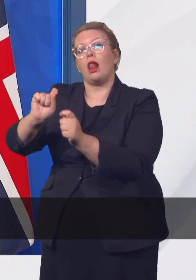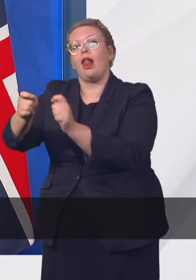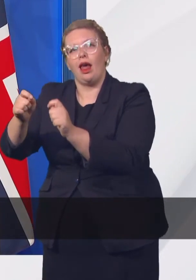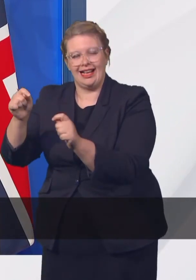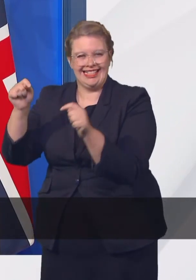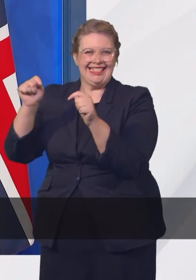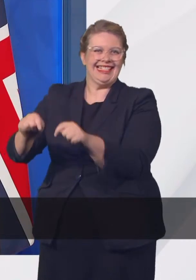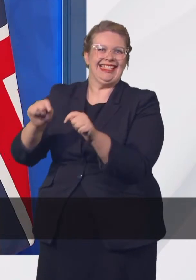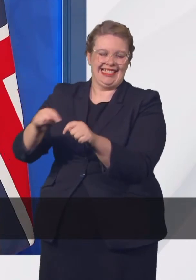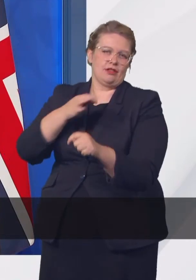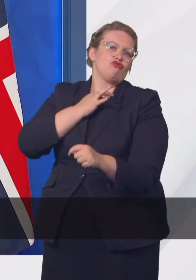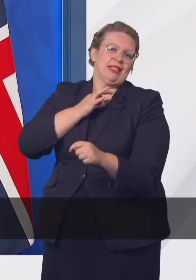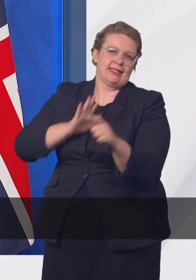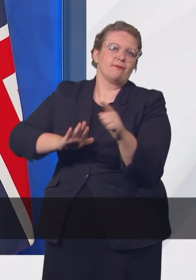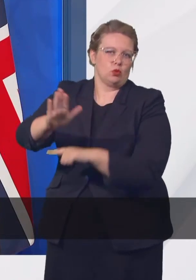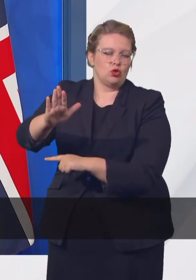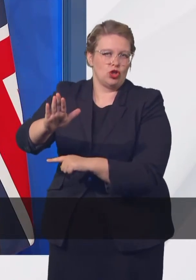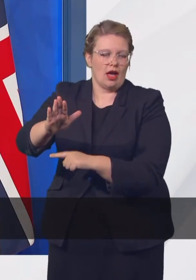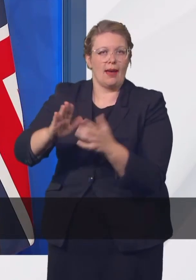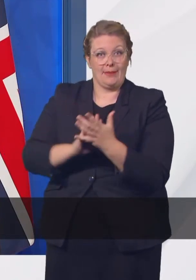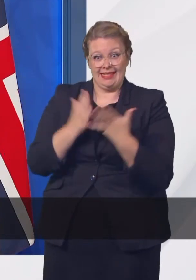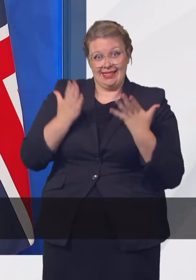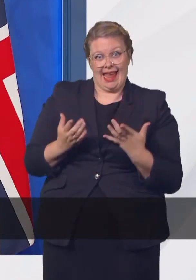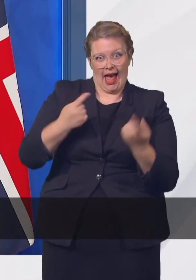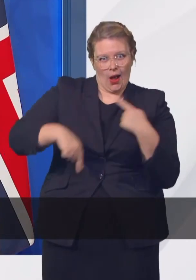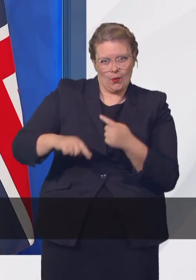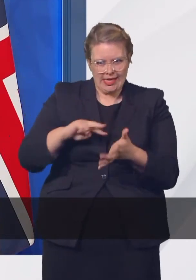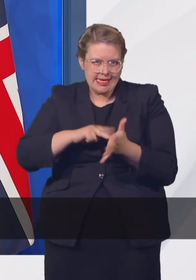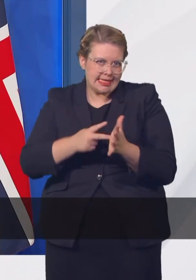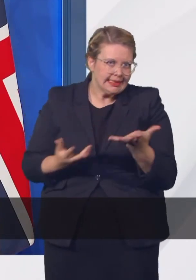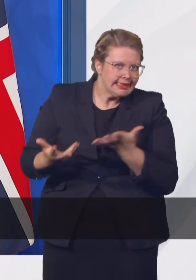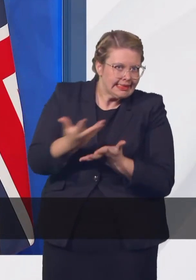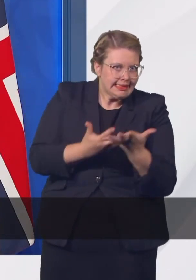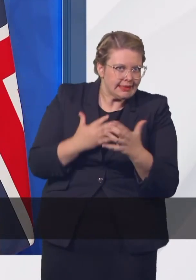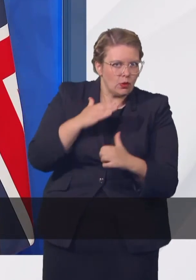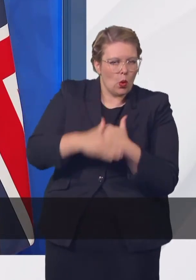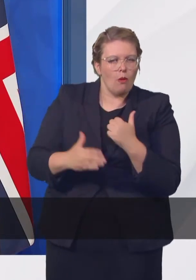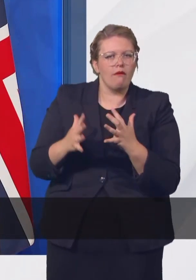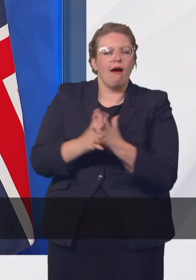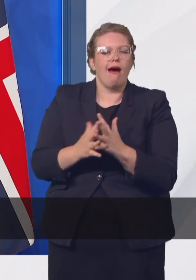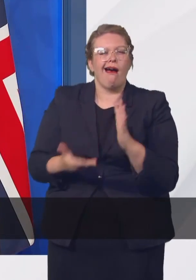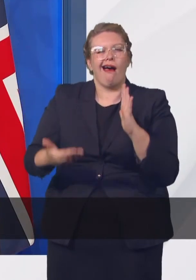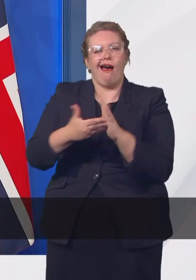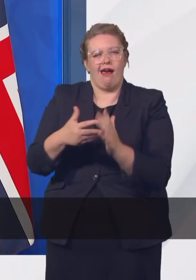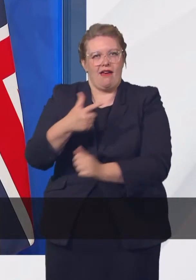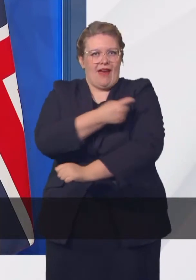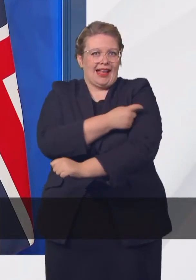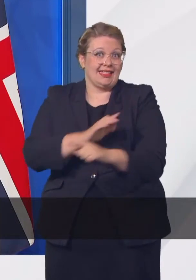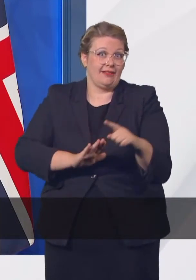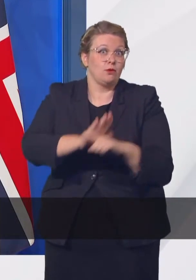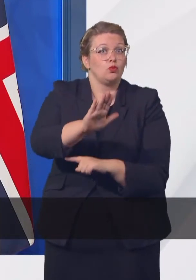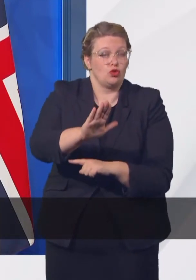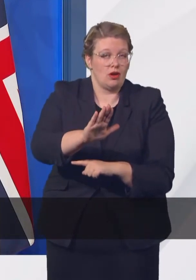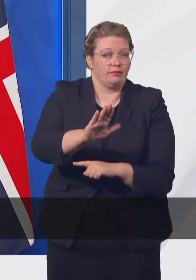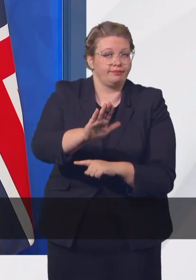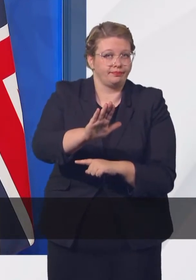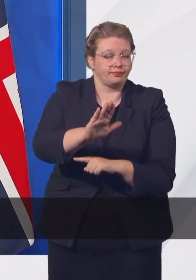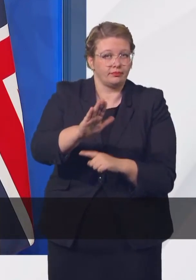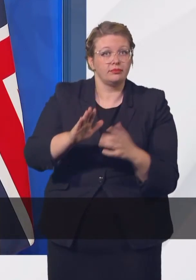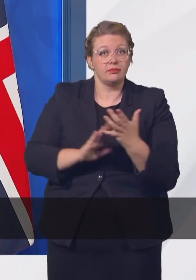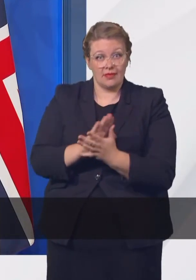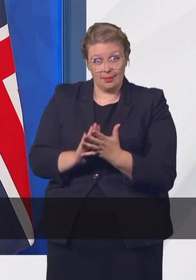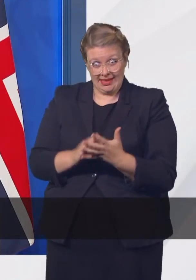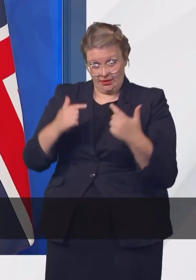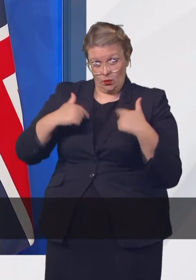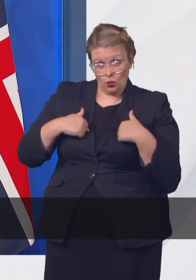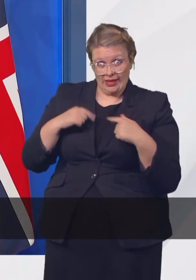thing I want to talk about. To keep us safe and free here, while we get this disease under